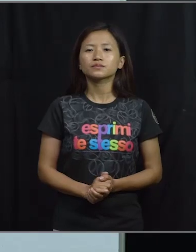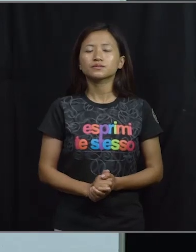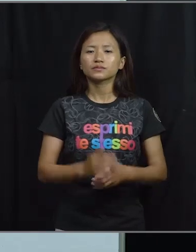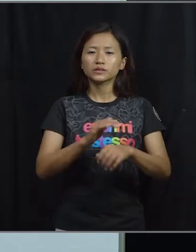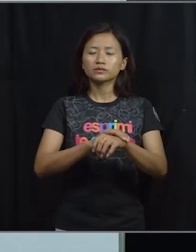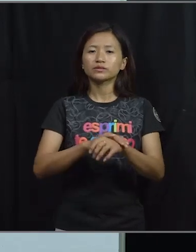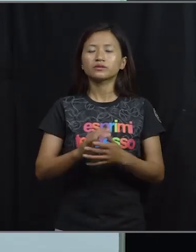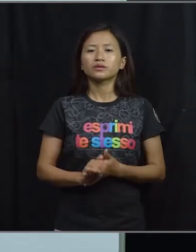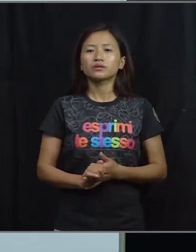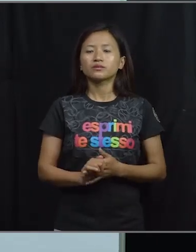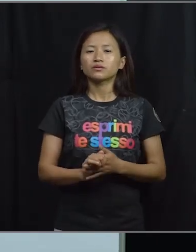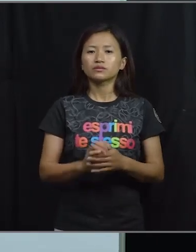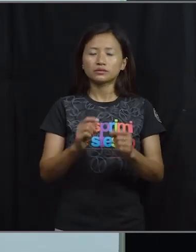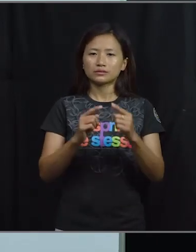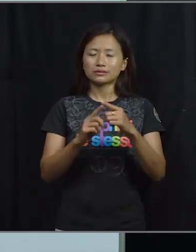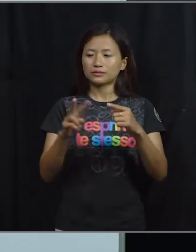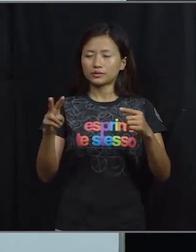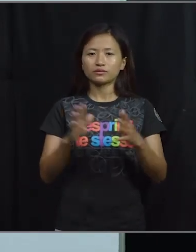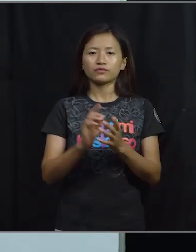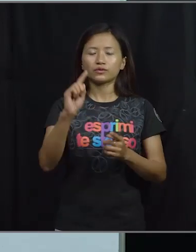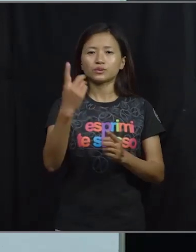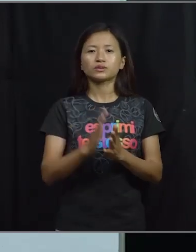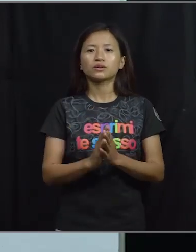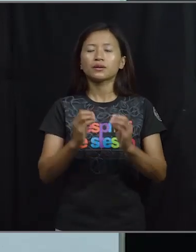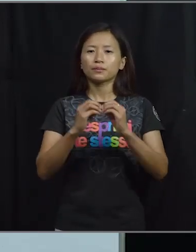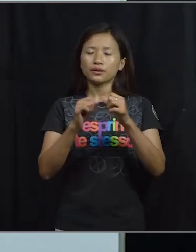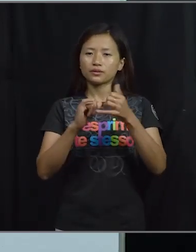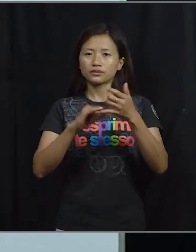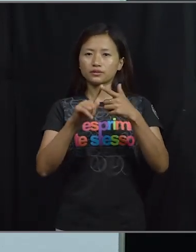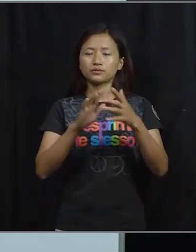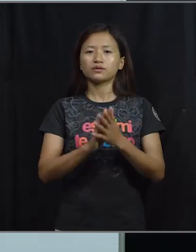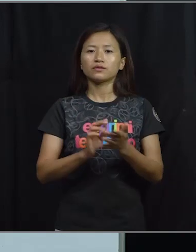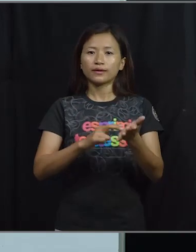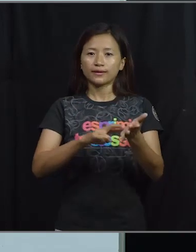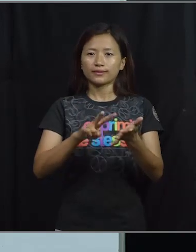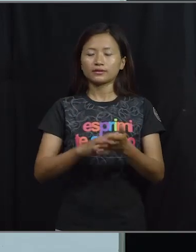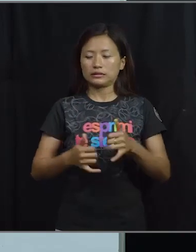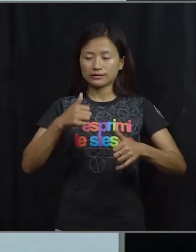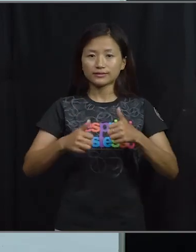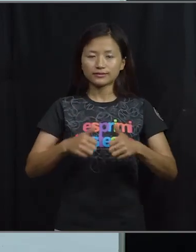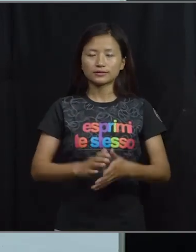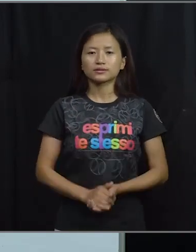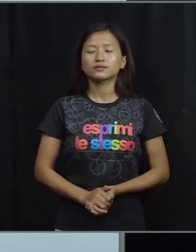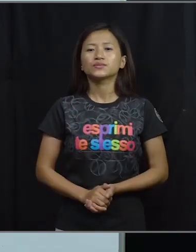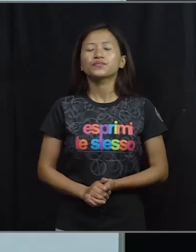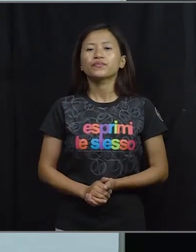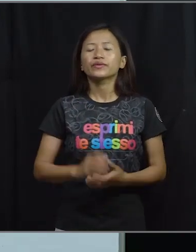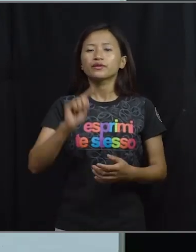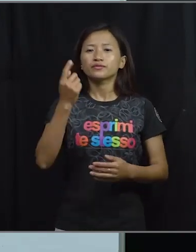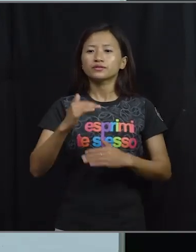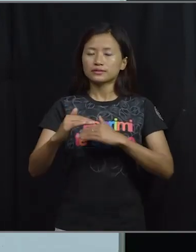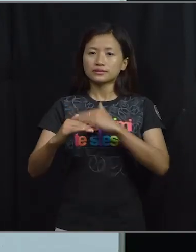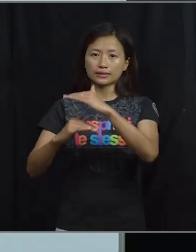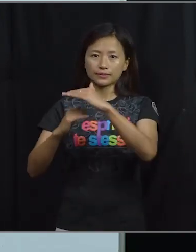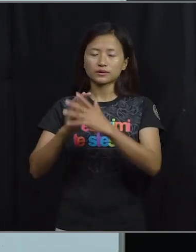on the types of enterprises, the first one is based on nature of activities. So the first step